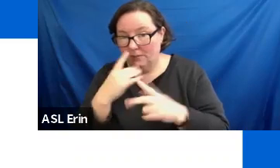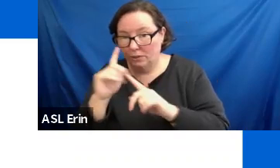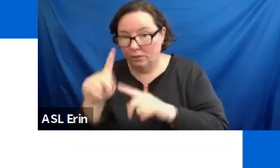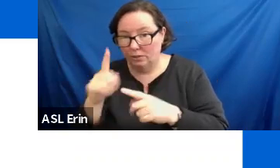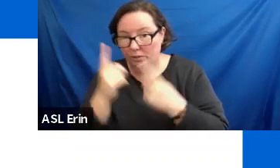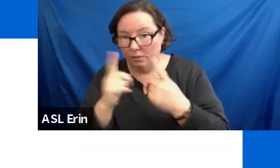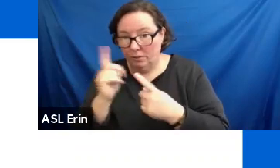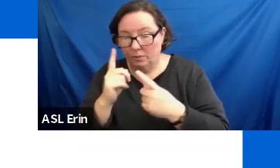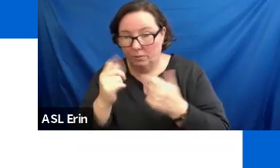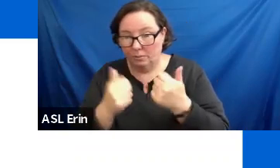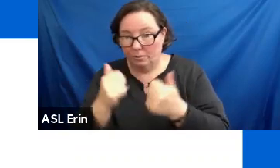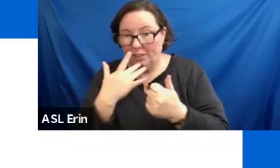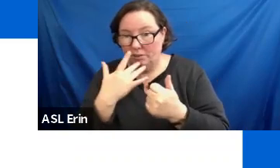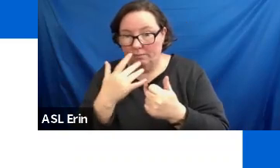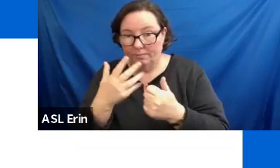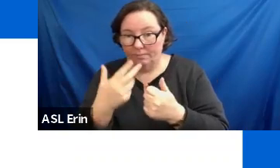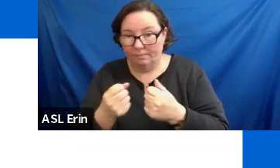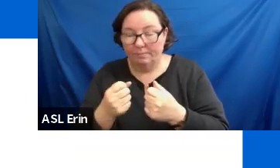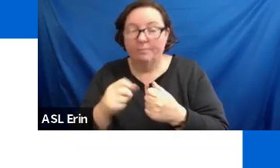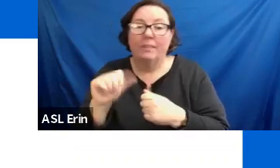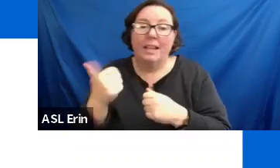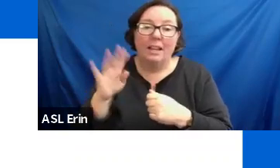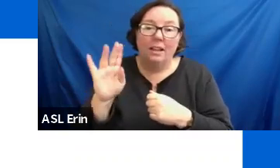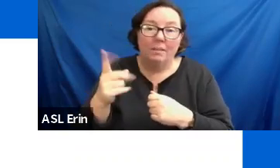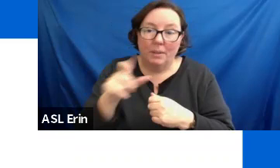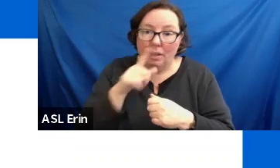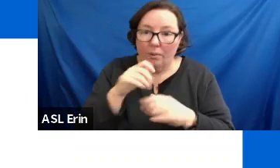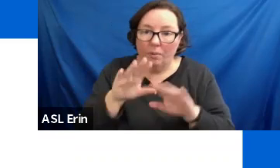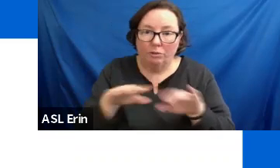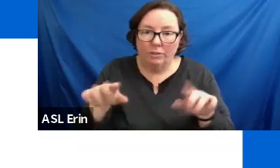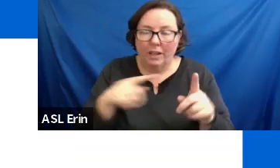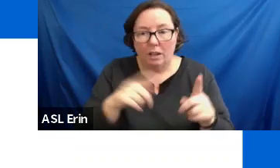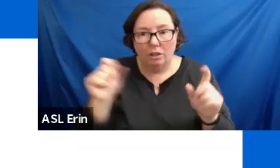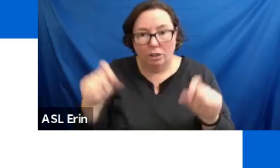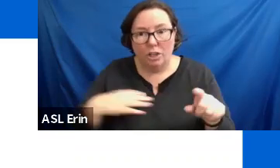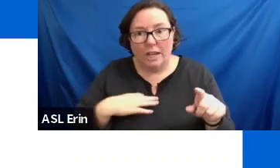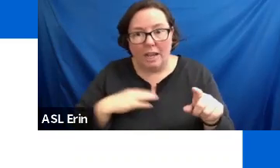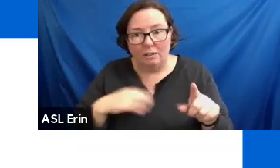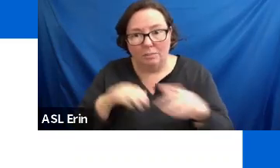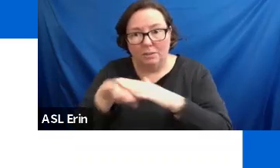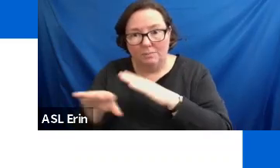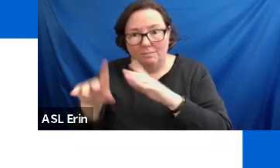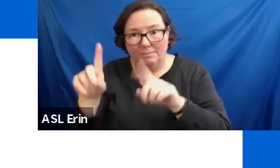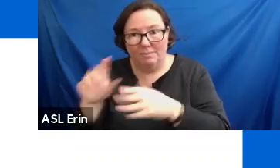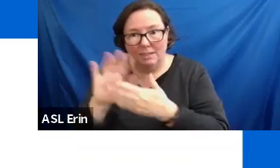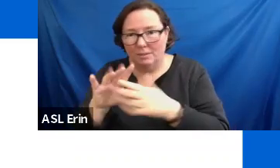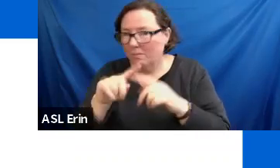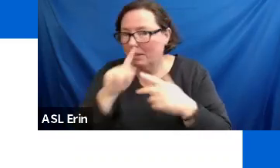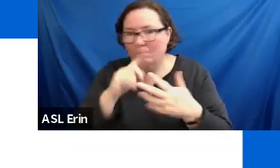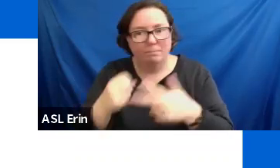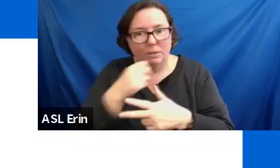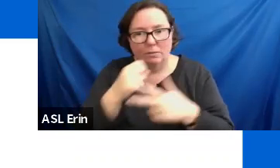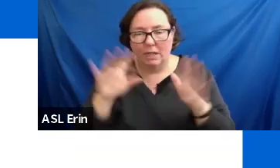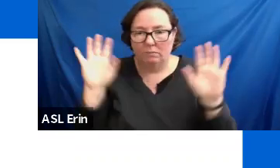considered. So any BPS family whose child would have been eligible but did not rank schools, we did not rank